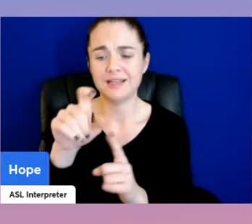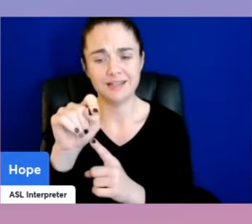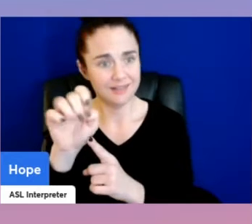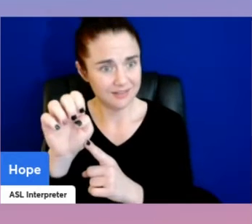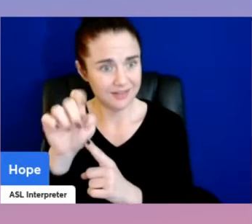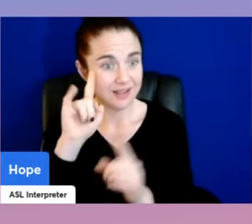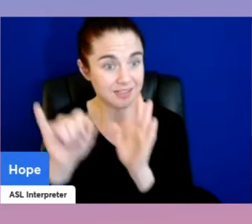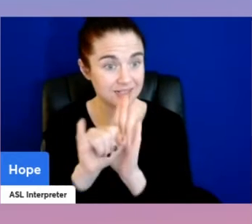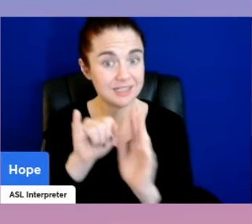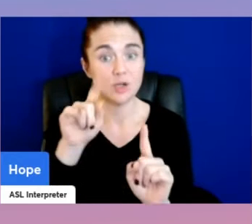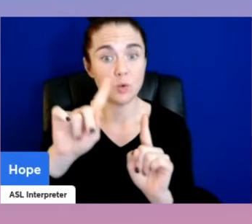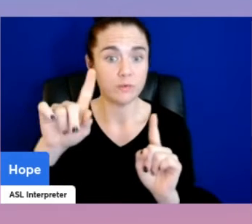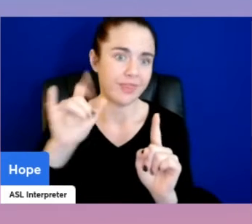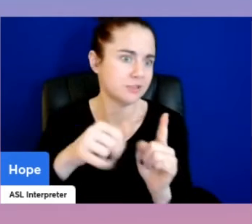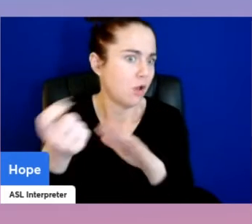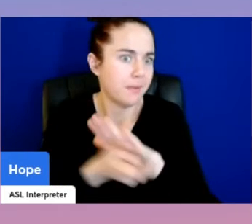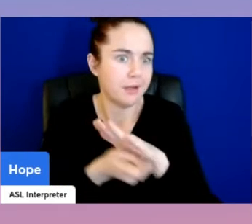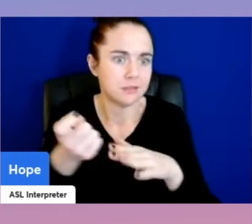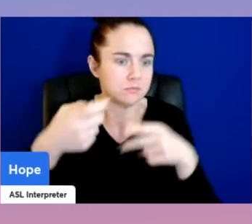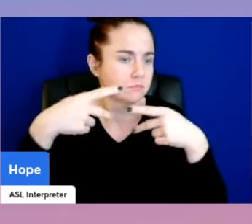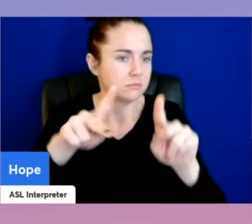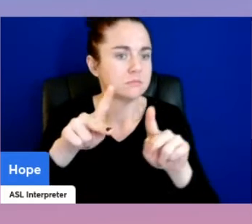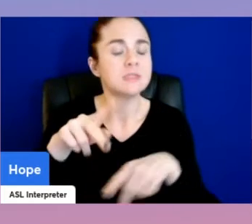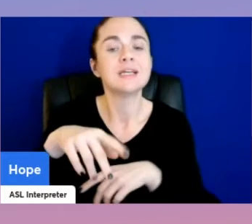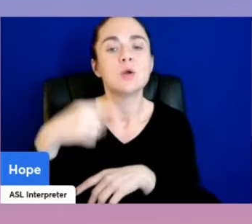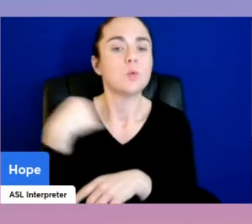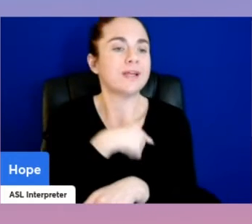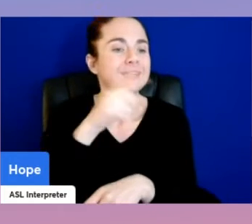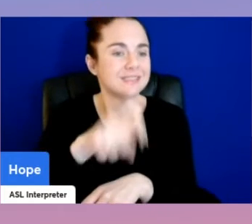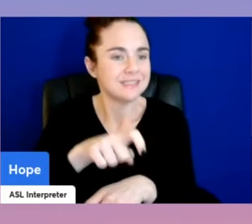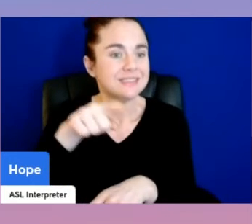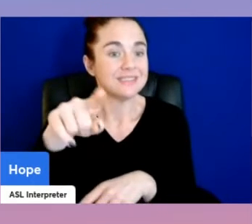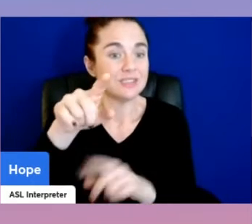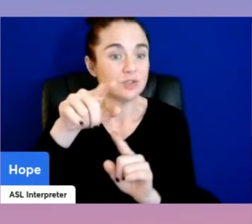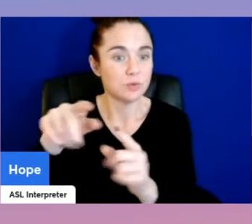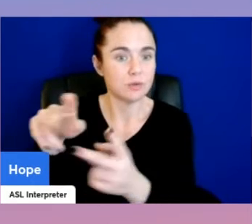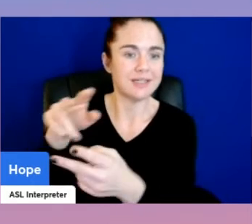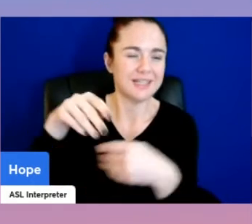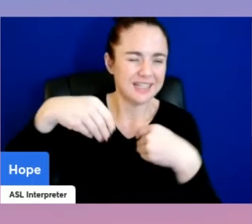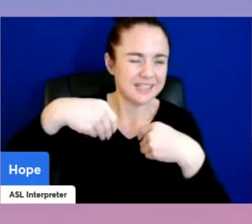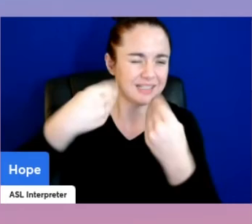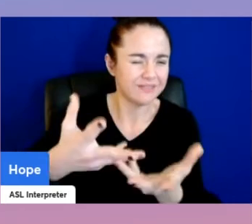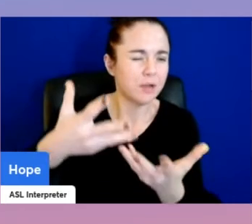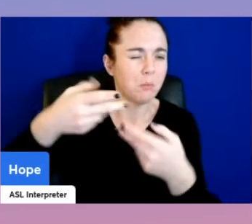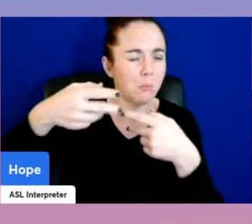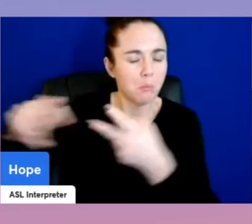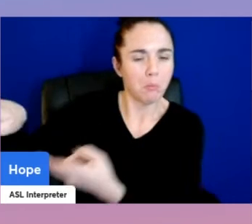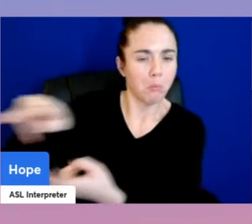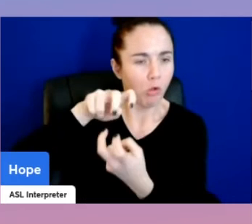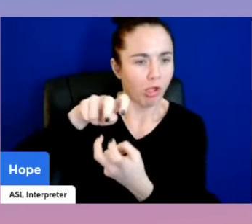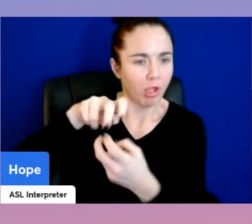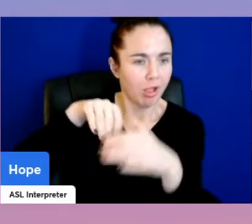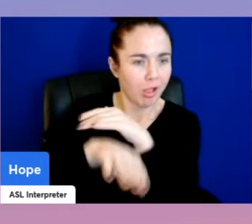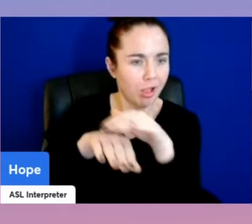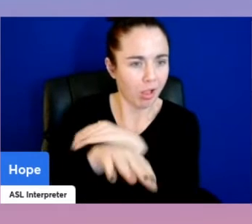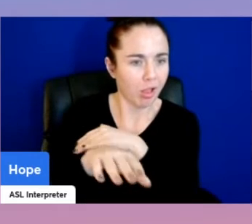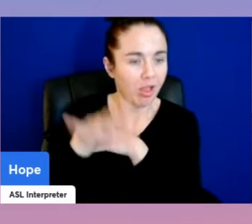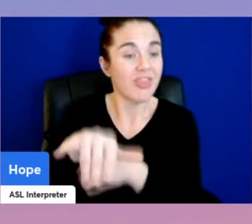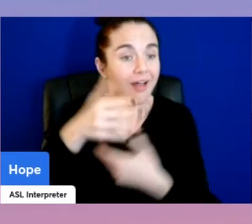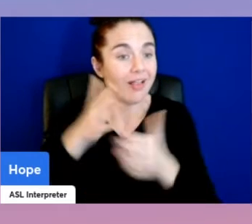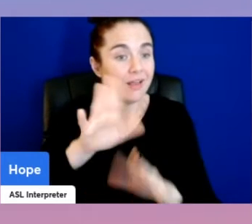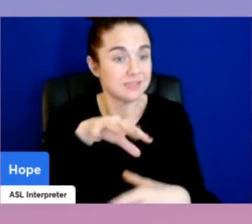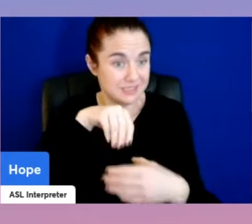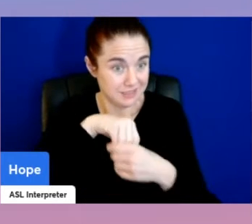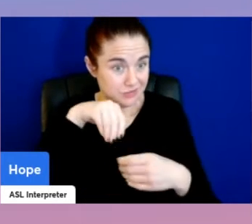our AKS cluster, ACR or Azure Container Registry pull access. This is going to allow that internal service